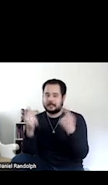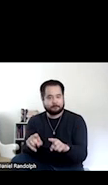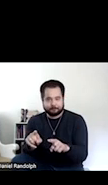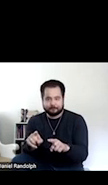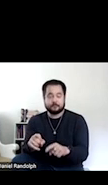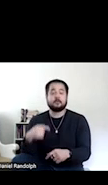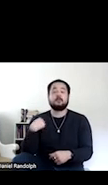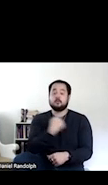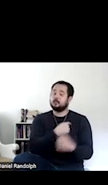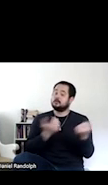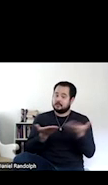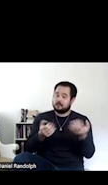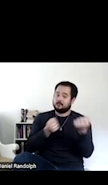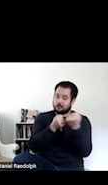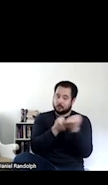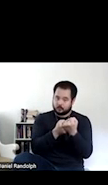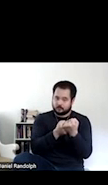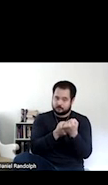help.